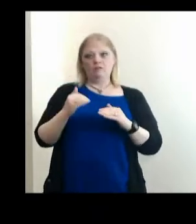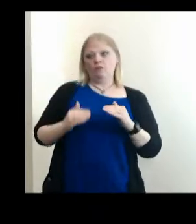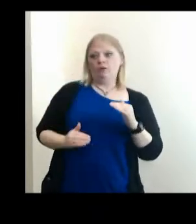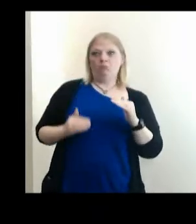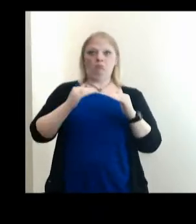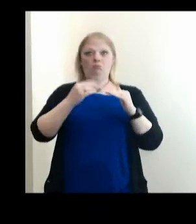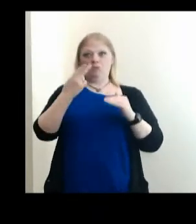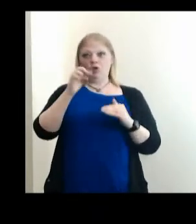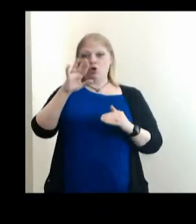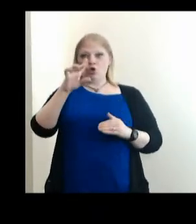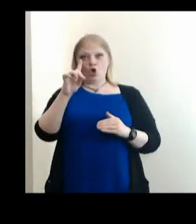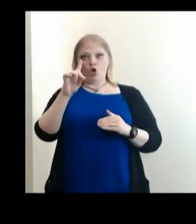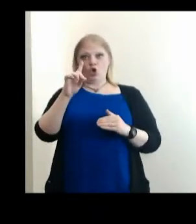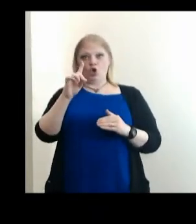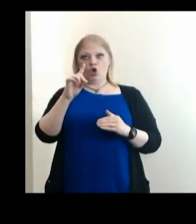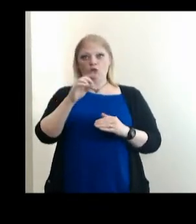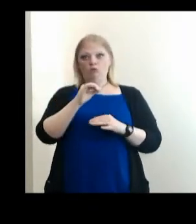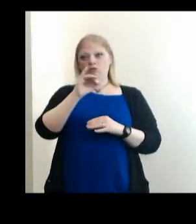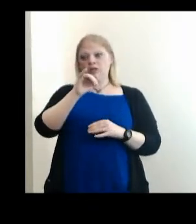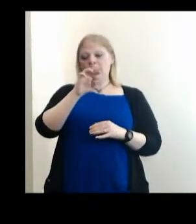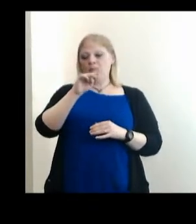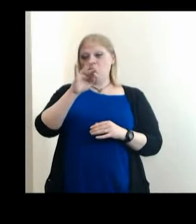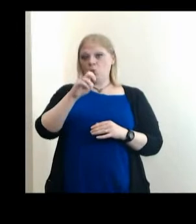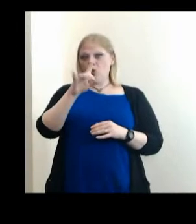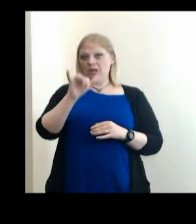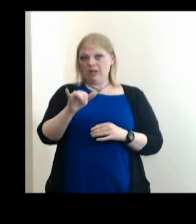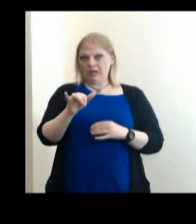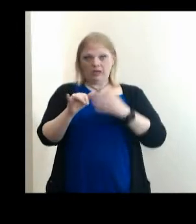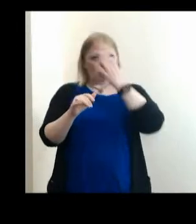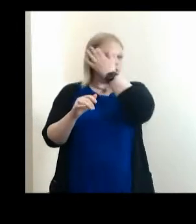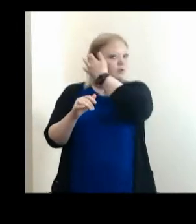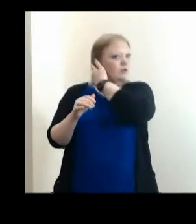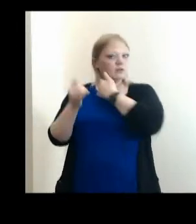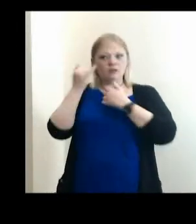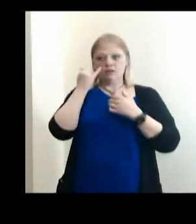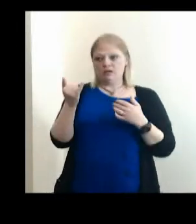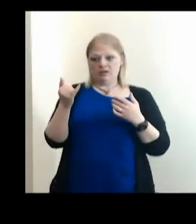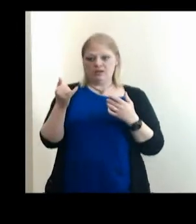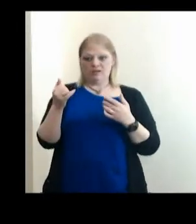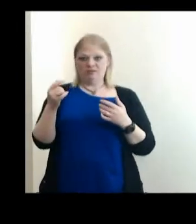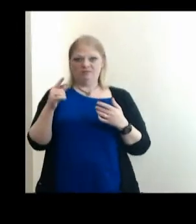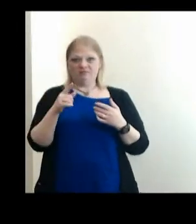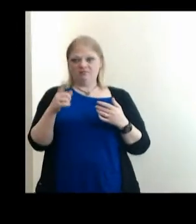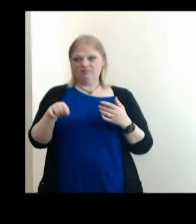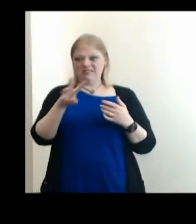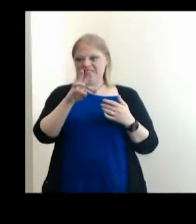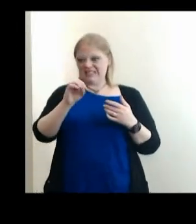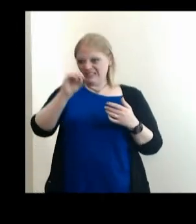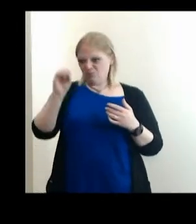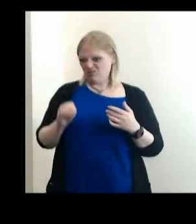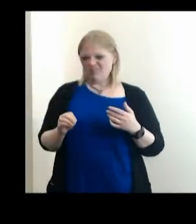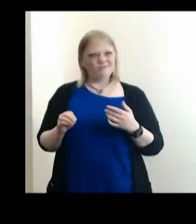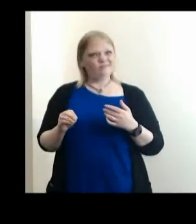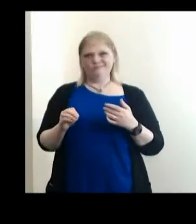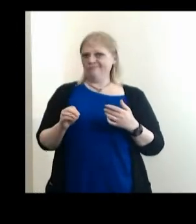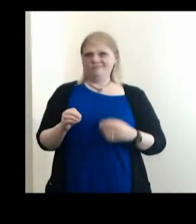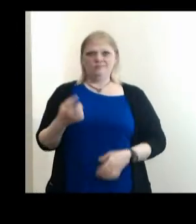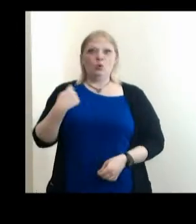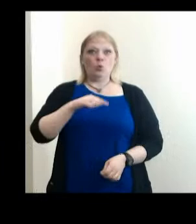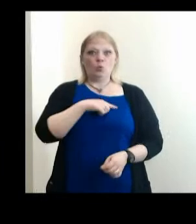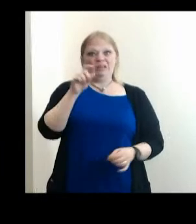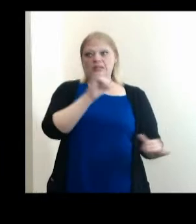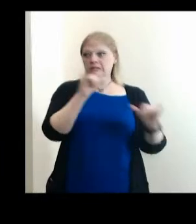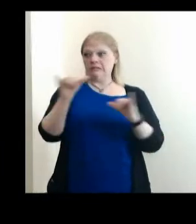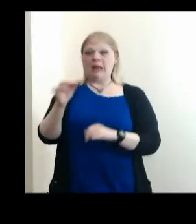a herd immunity is not going to happen if 60% of our 16 and 18 and above get vaccinated. We need to be where Israel